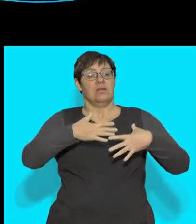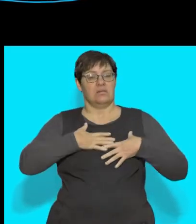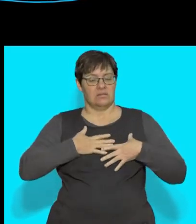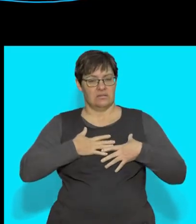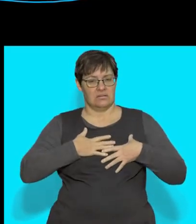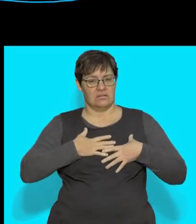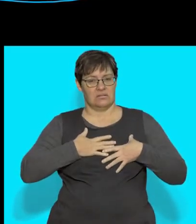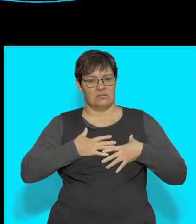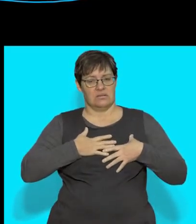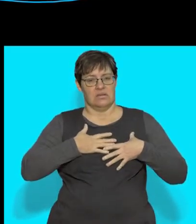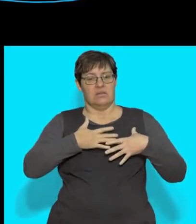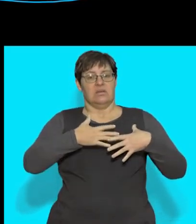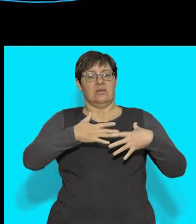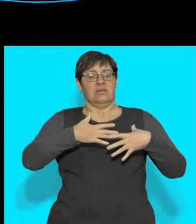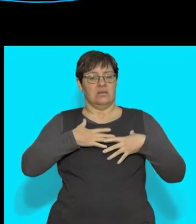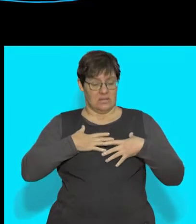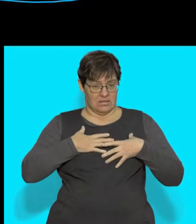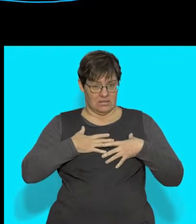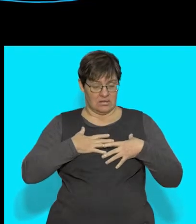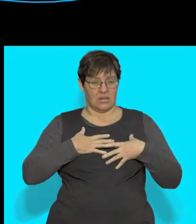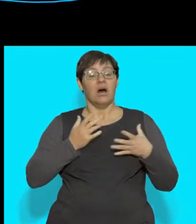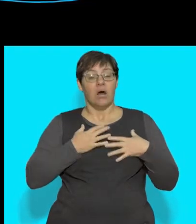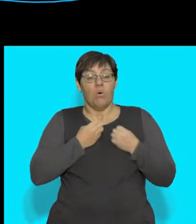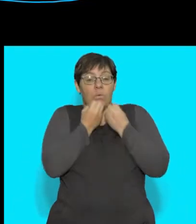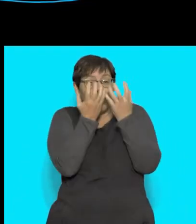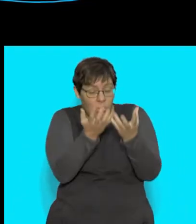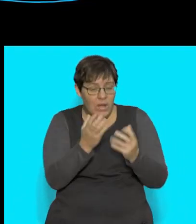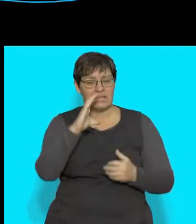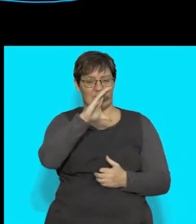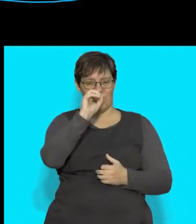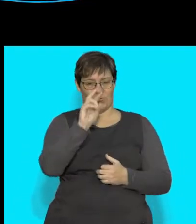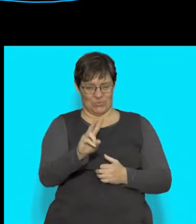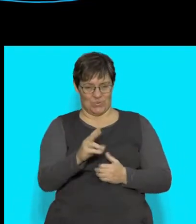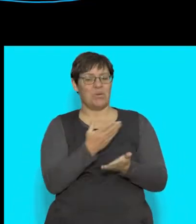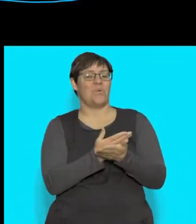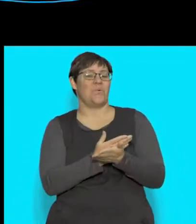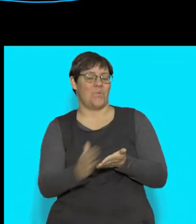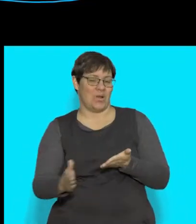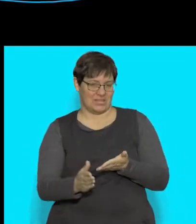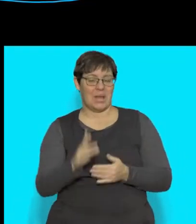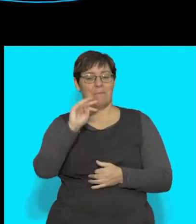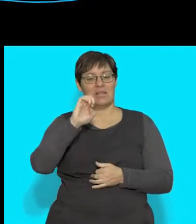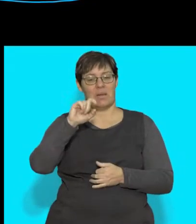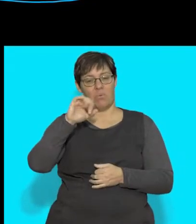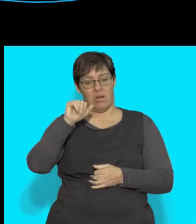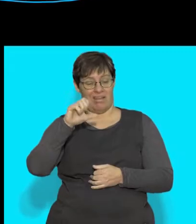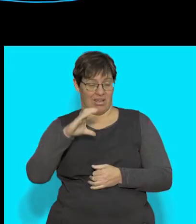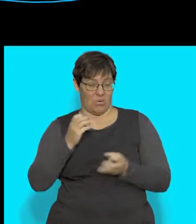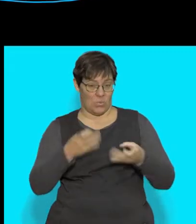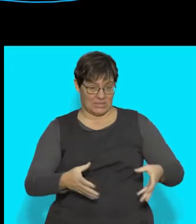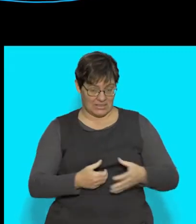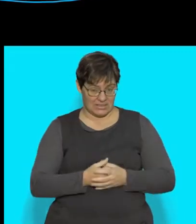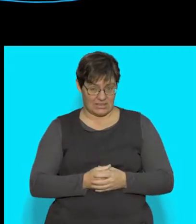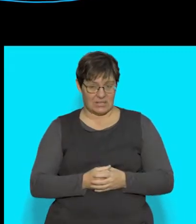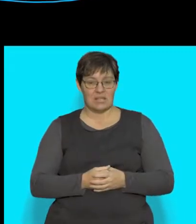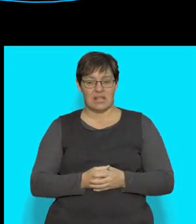out carbon dioxide. That is also a metabolic waste. And then the new concept that we looked